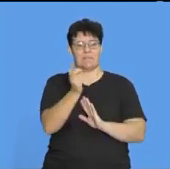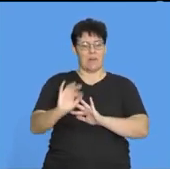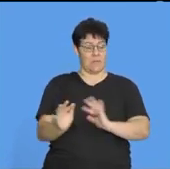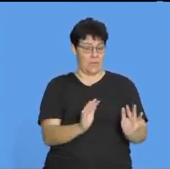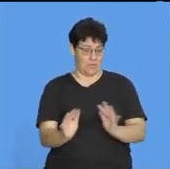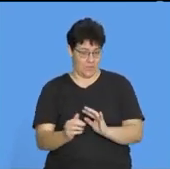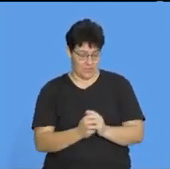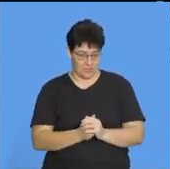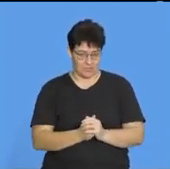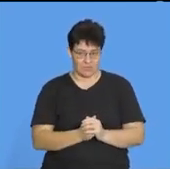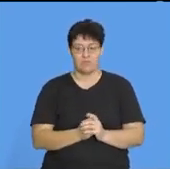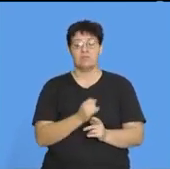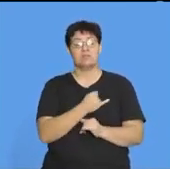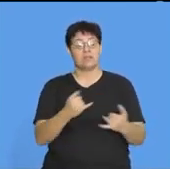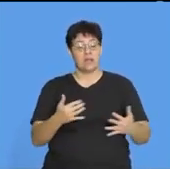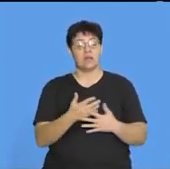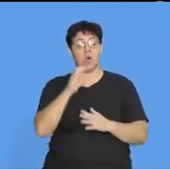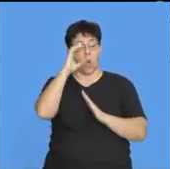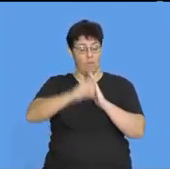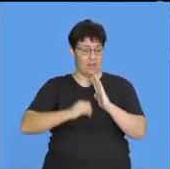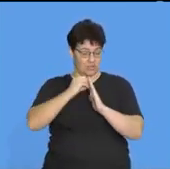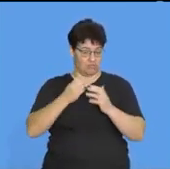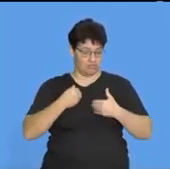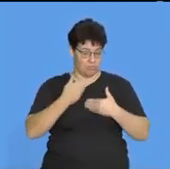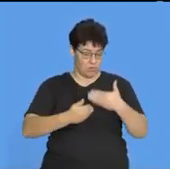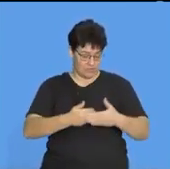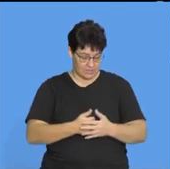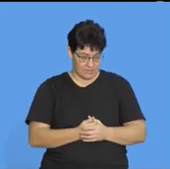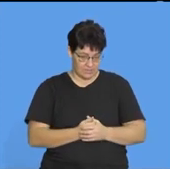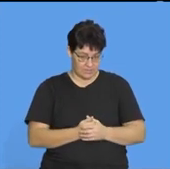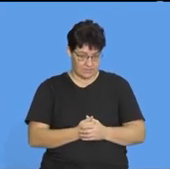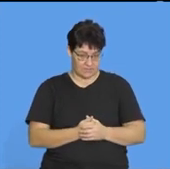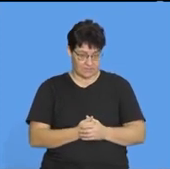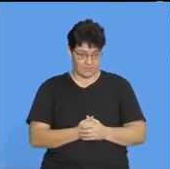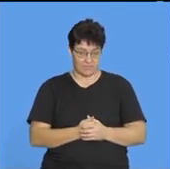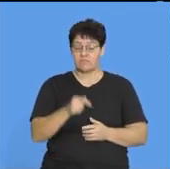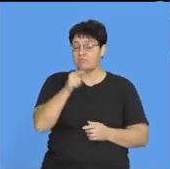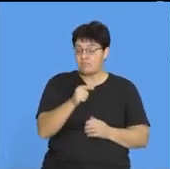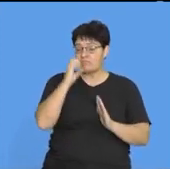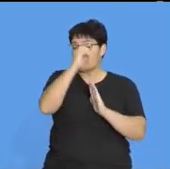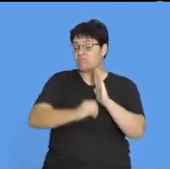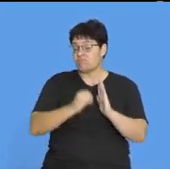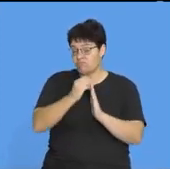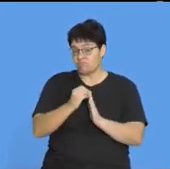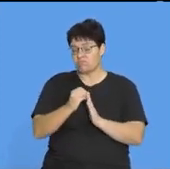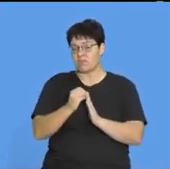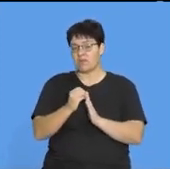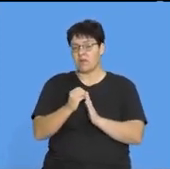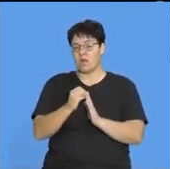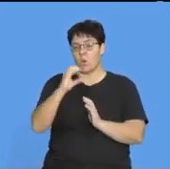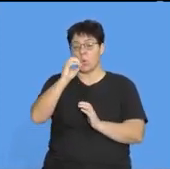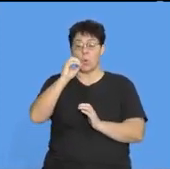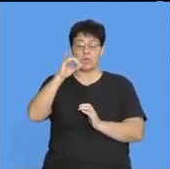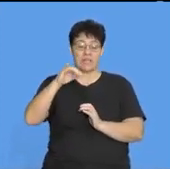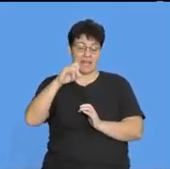started with the process of ovulation. We see that during ovulation, the egg or the oocyte was